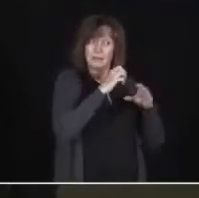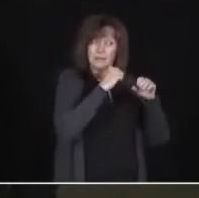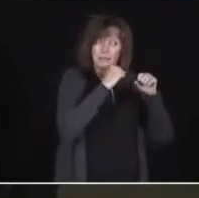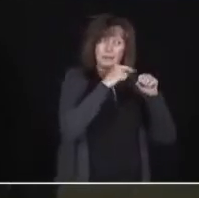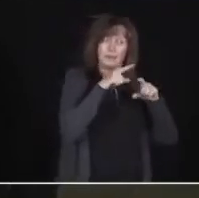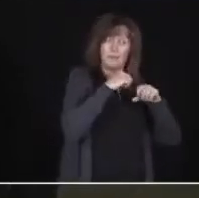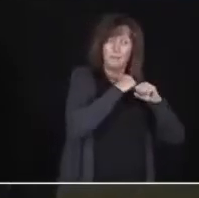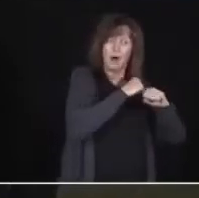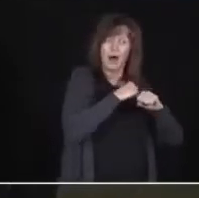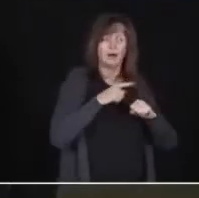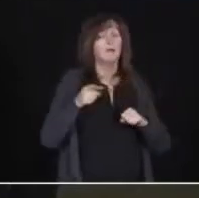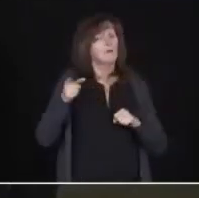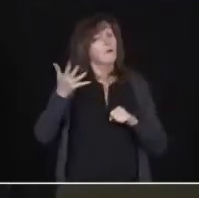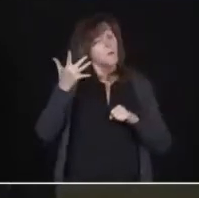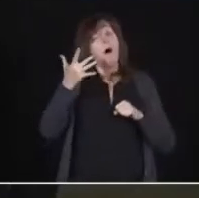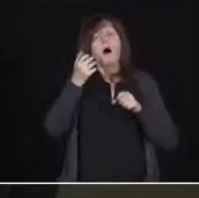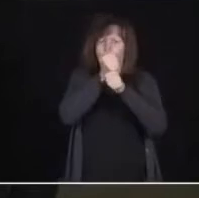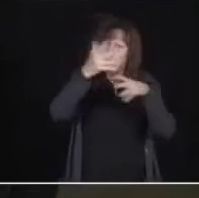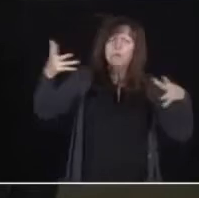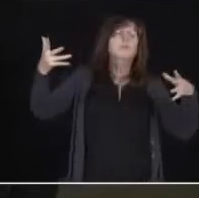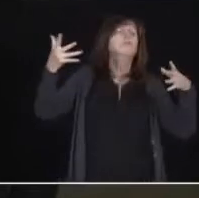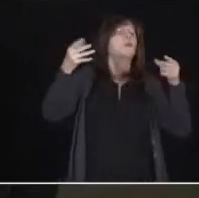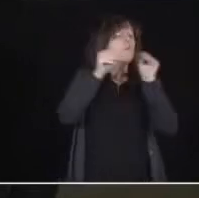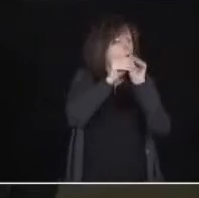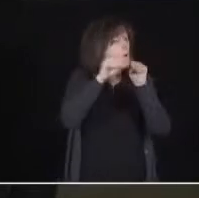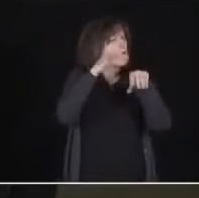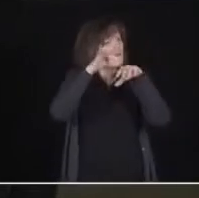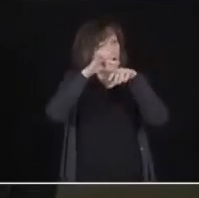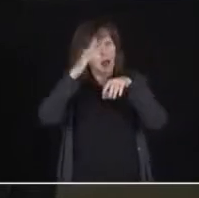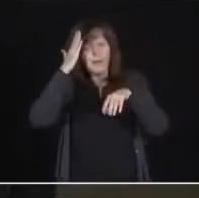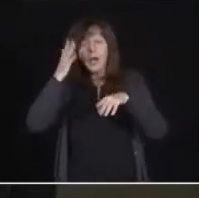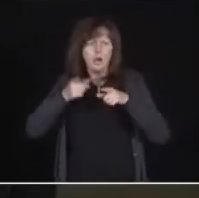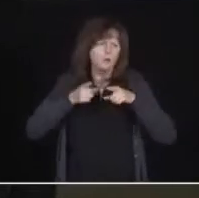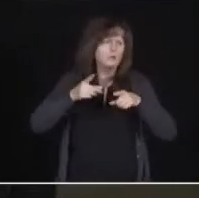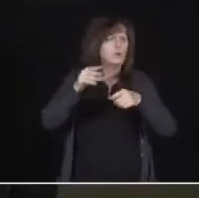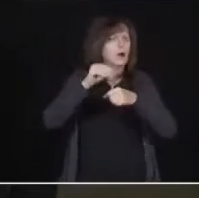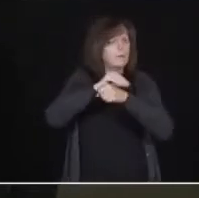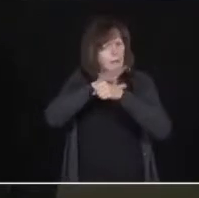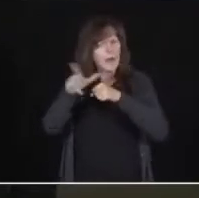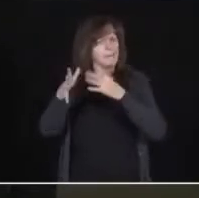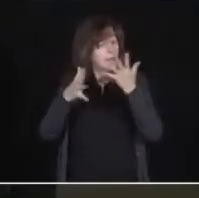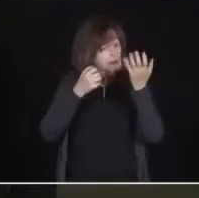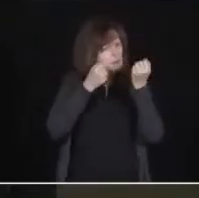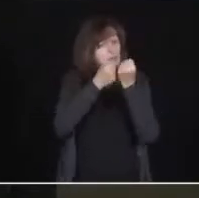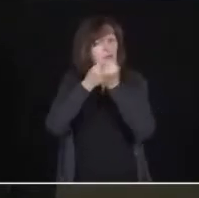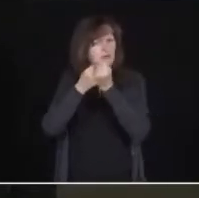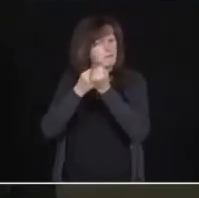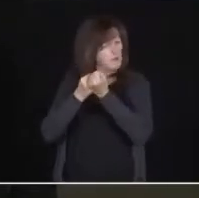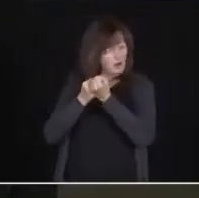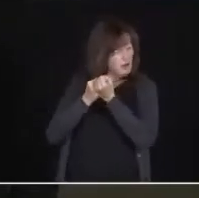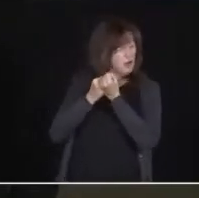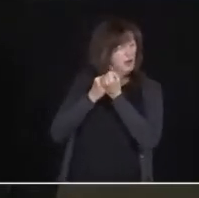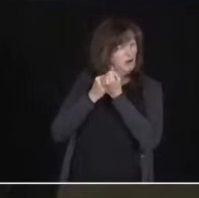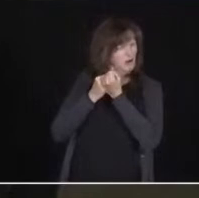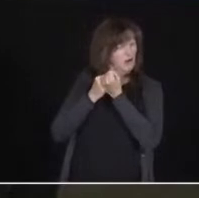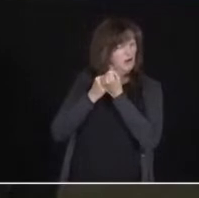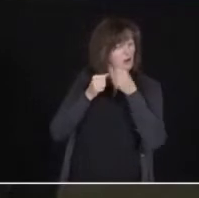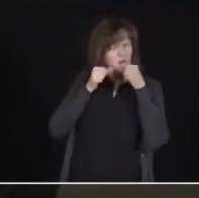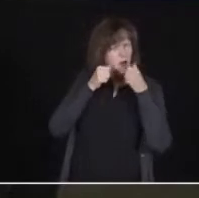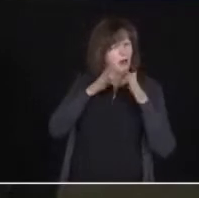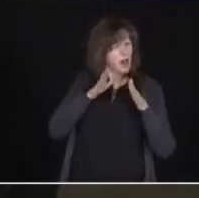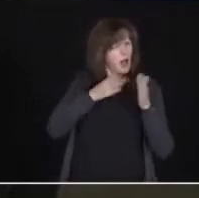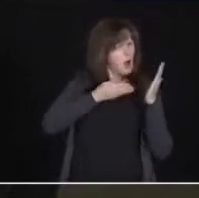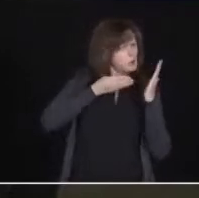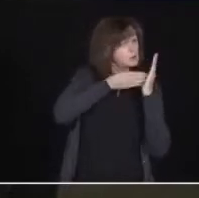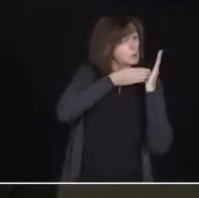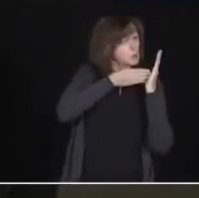to respond during the pandemic here. Is there something that we are missing here? Well, I'll answer this, and I'll try